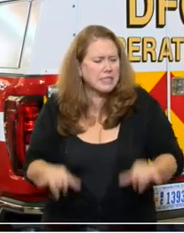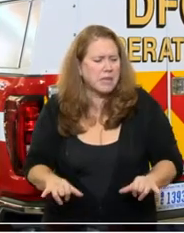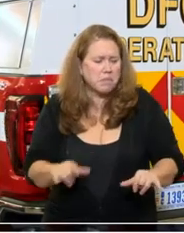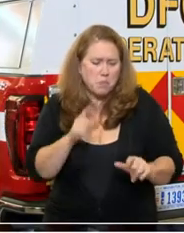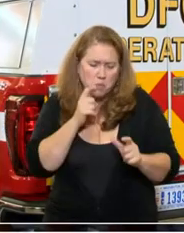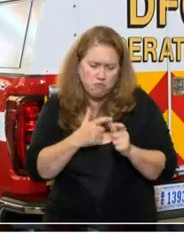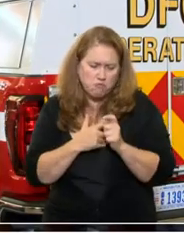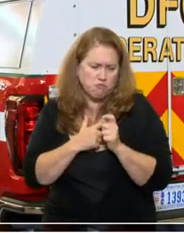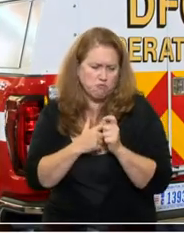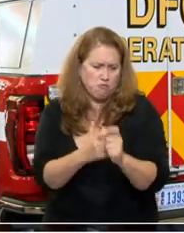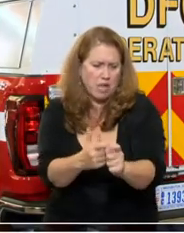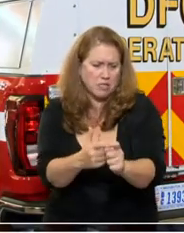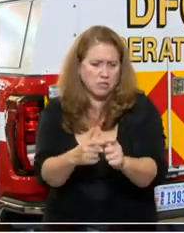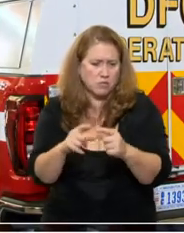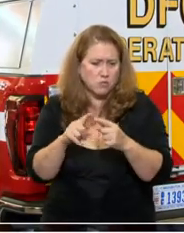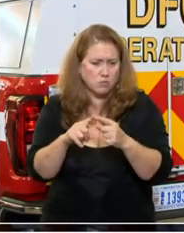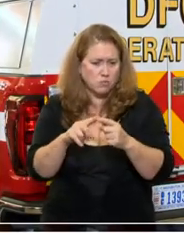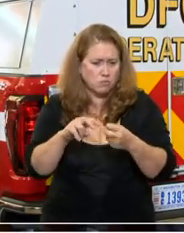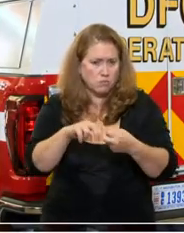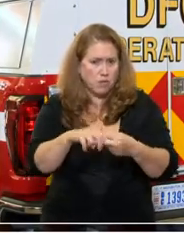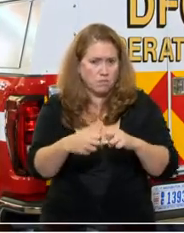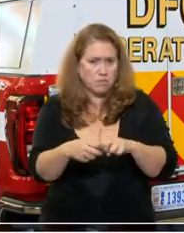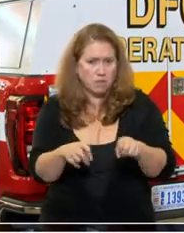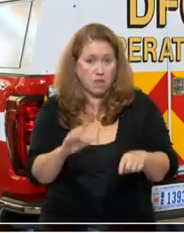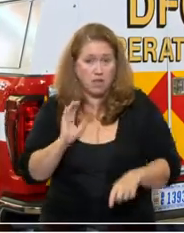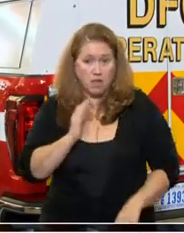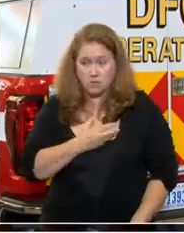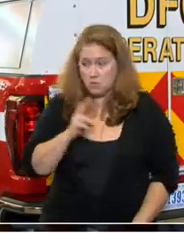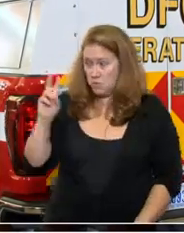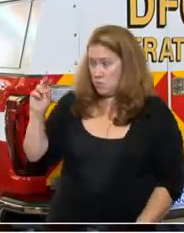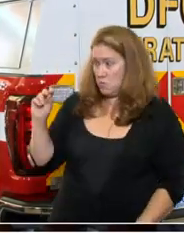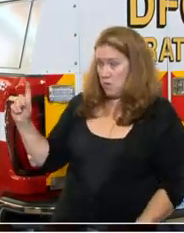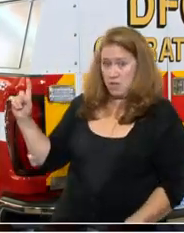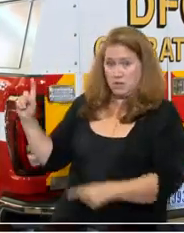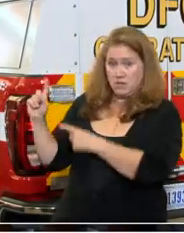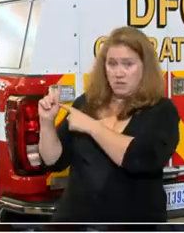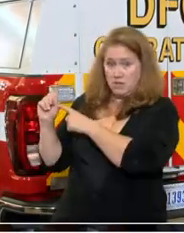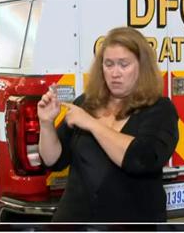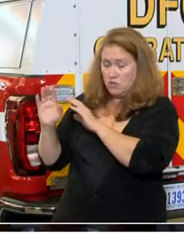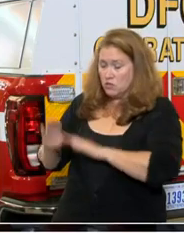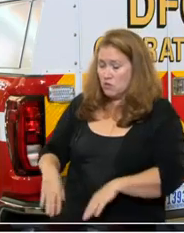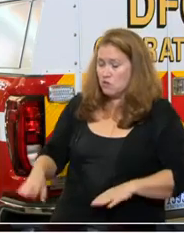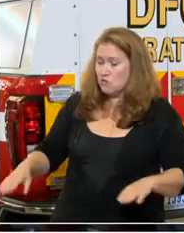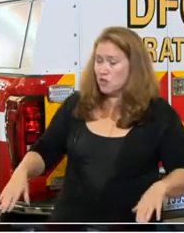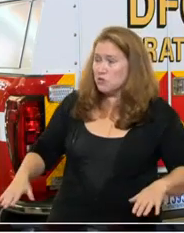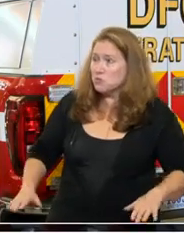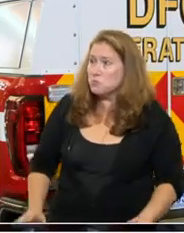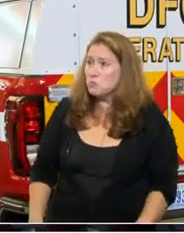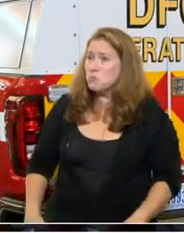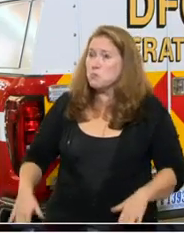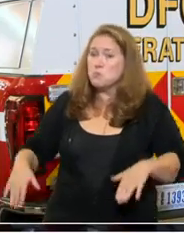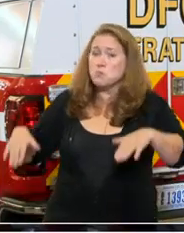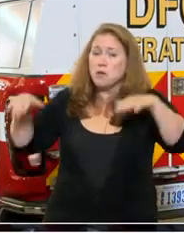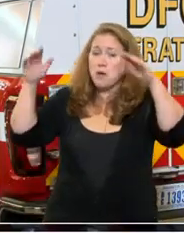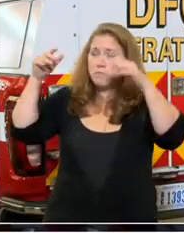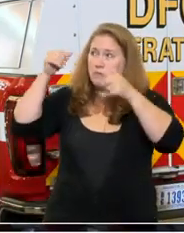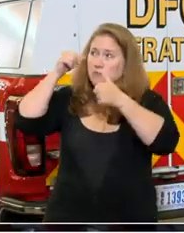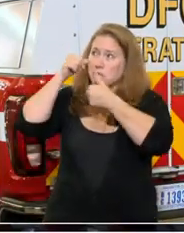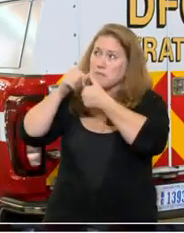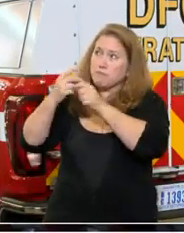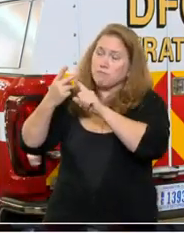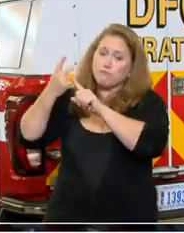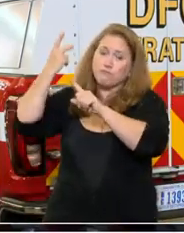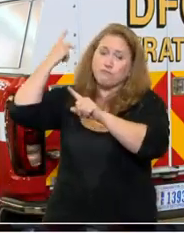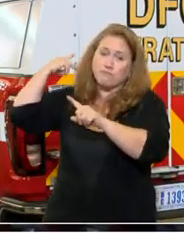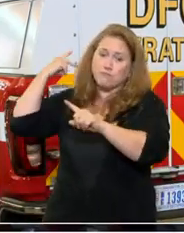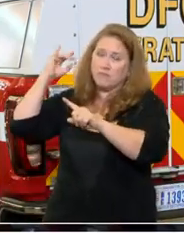in 2001. They grew up fully aware of the pain and trauma that bad people could inflict on